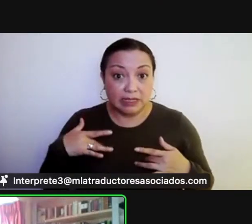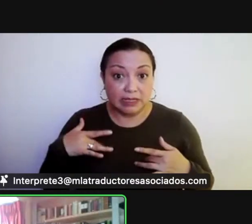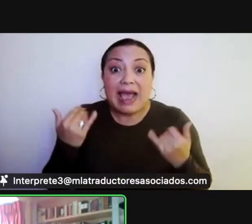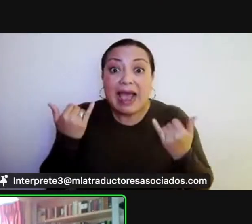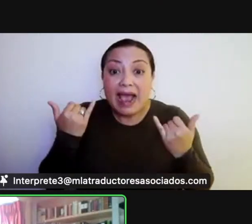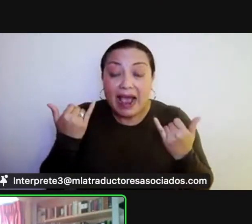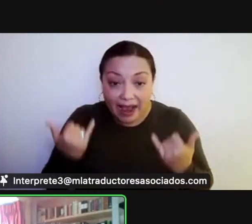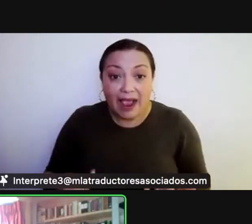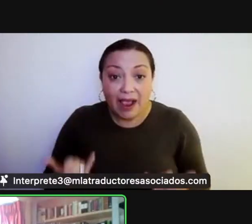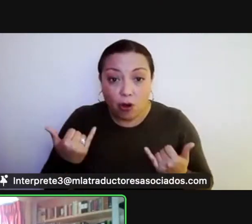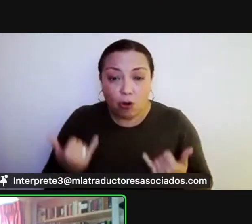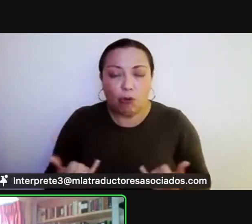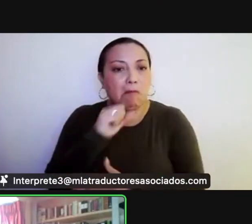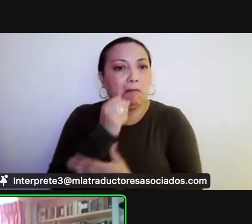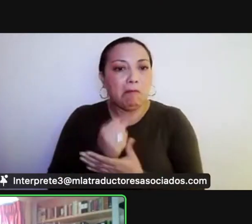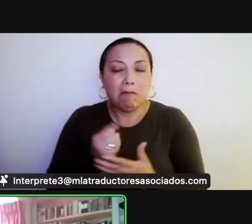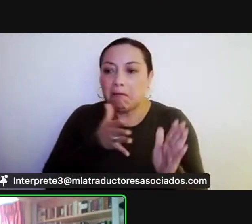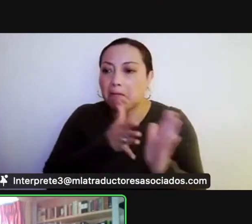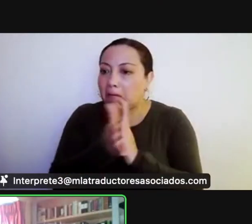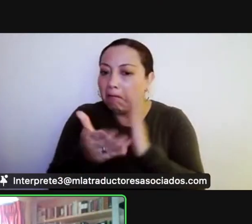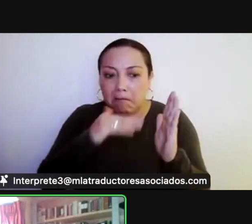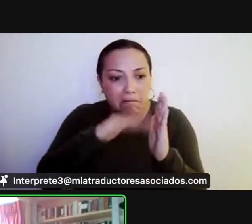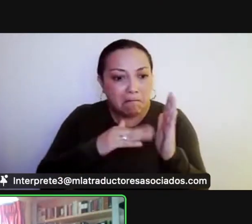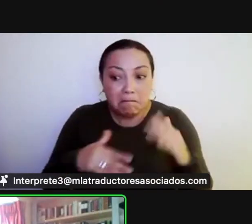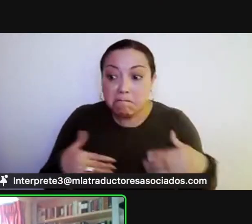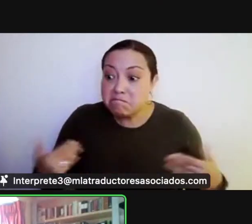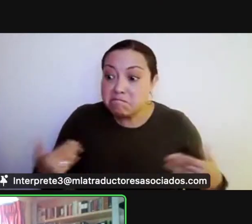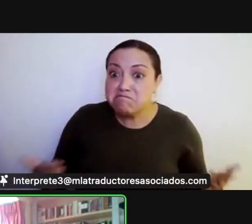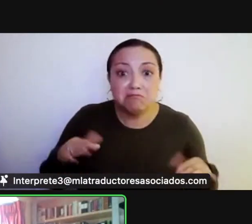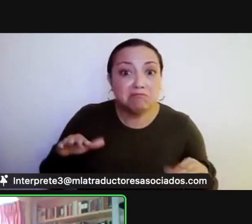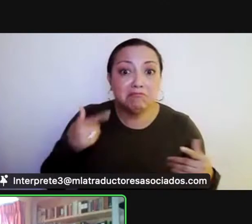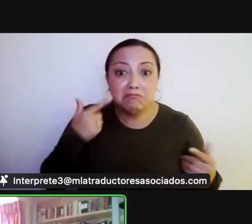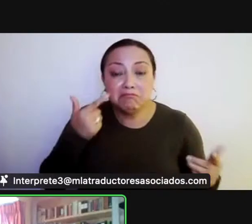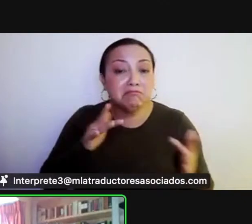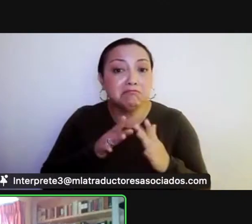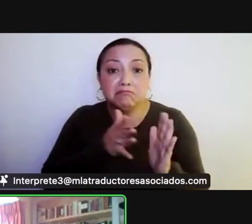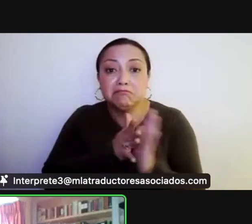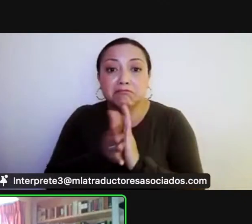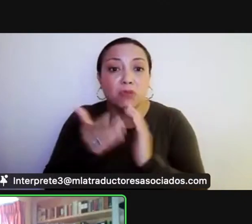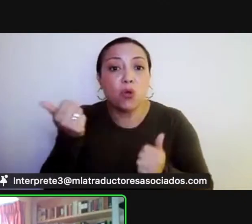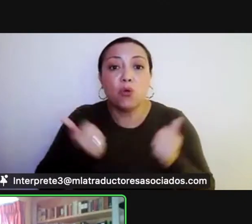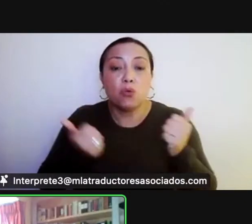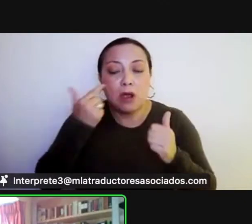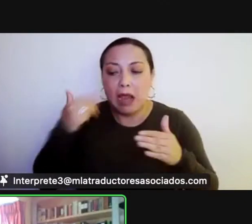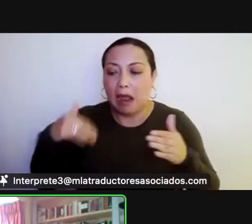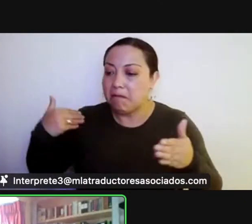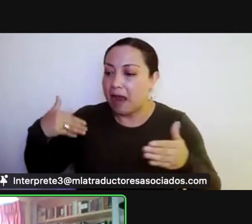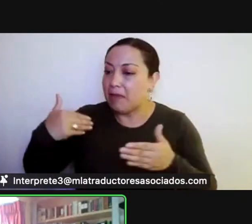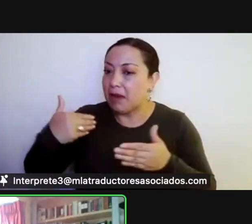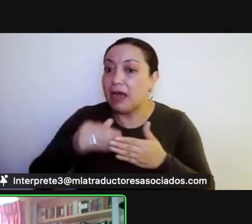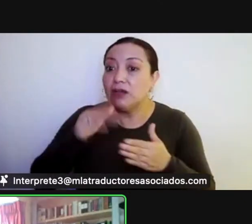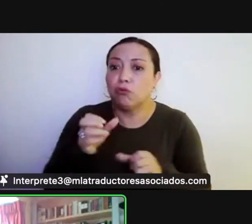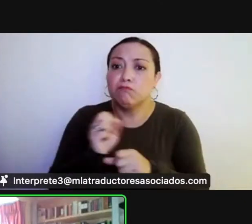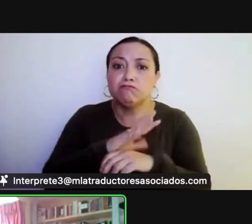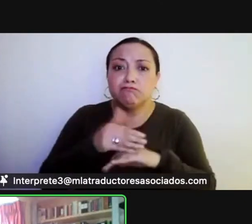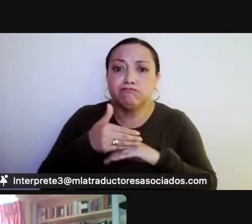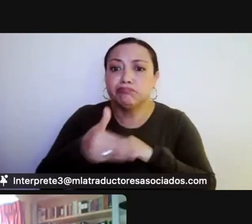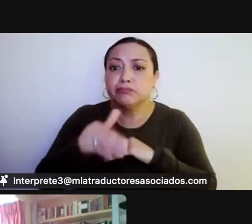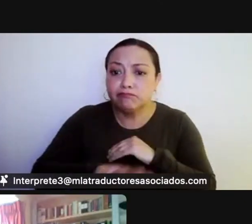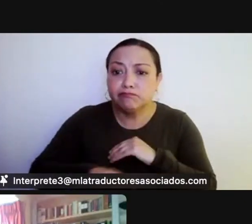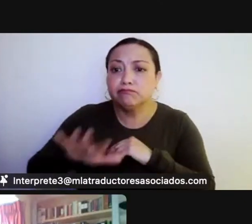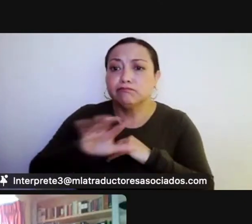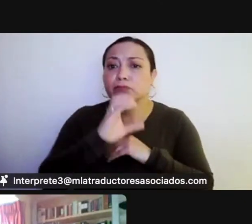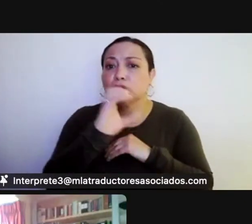Now indicadores we do not have adecuados an adequate en la report trayectoria on the del país. Entonces, trajectory of the COVID